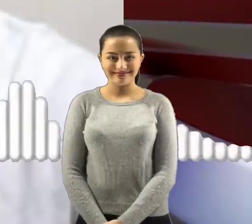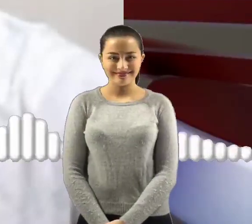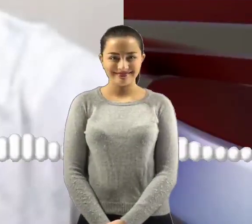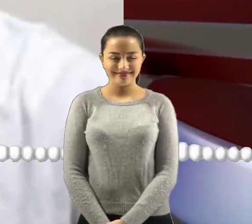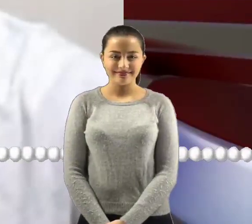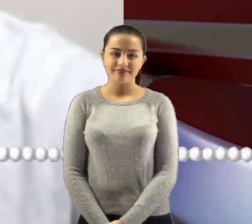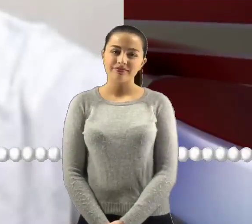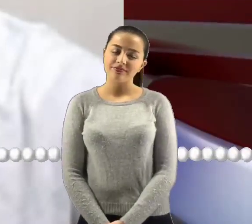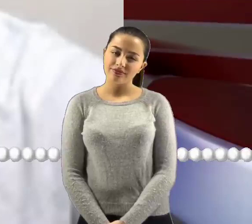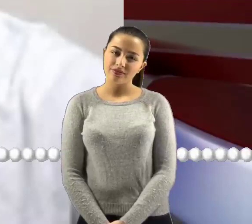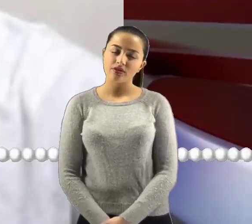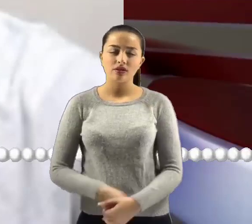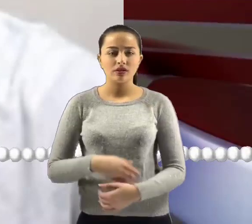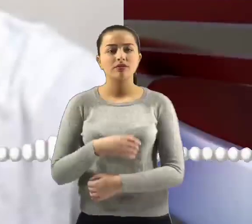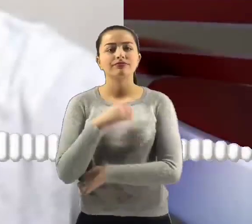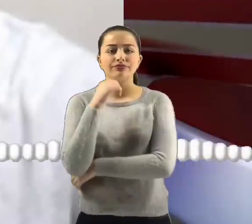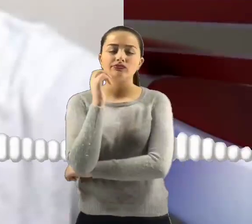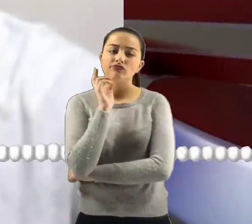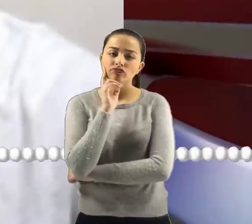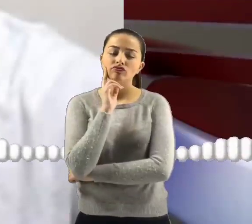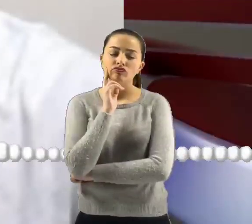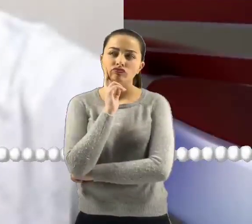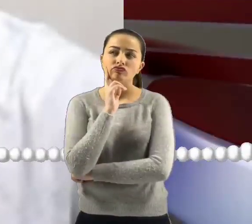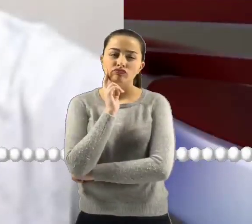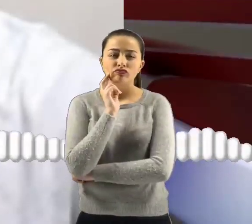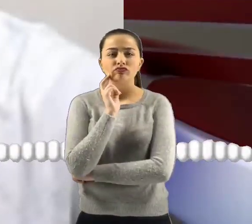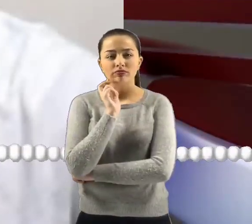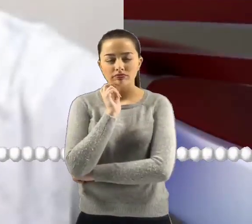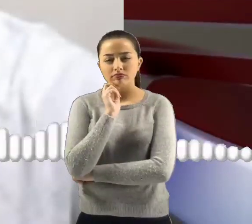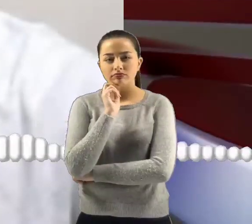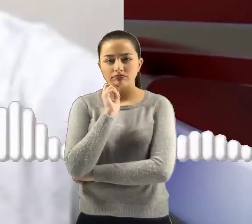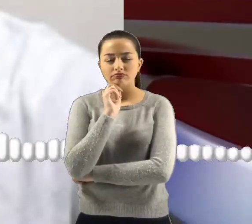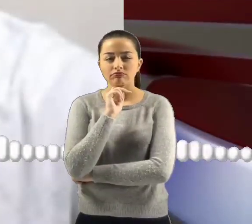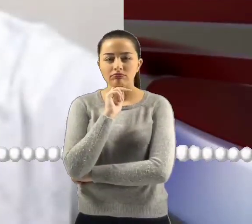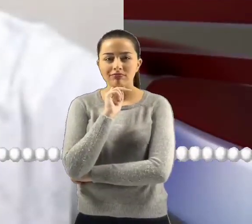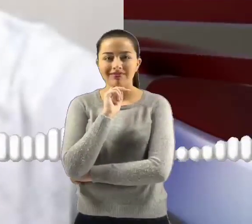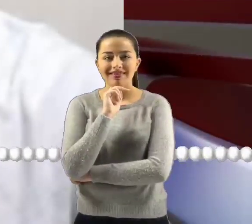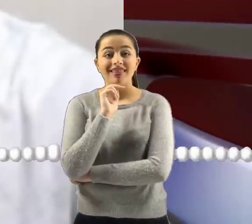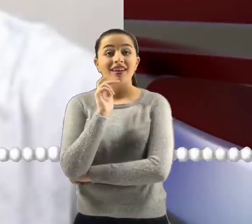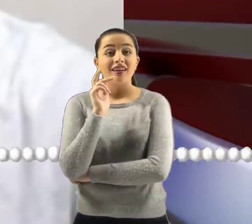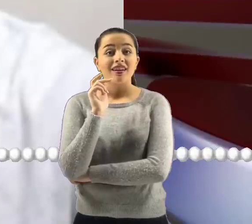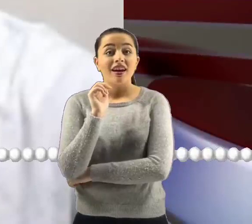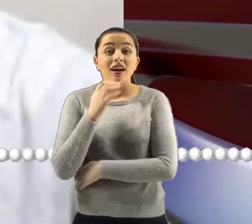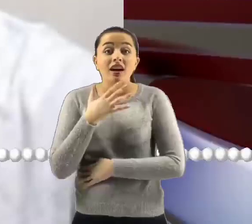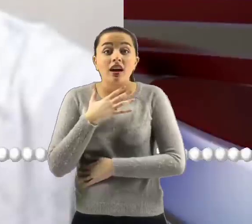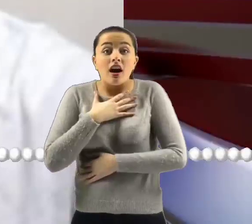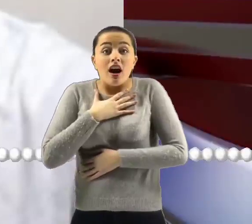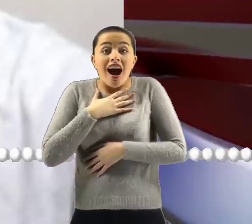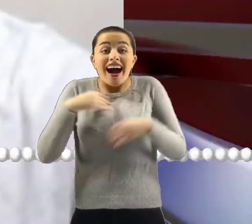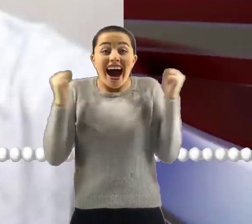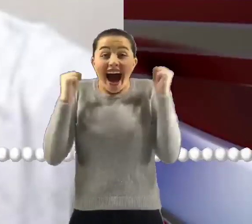I am in a business. I am banani. I say, I am banani. We end up that's not an abia. Man, I say, I am banani. I